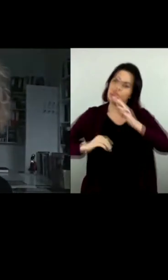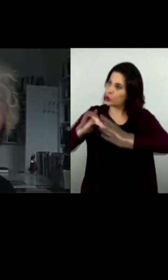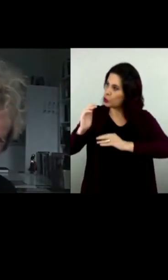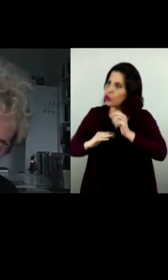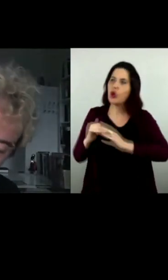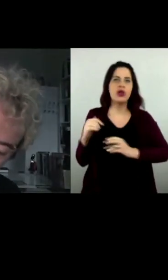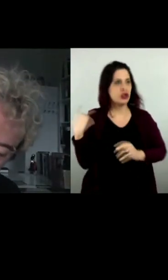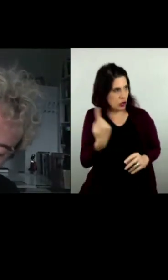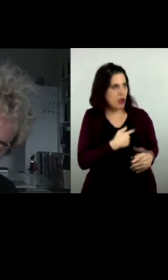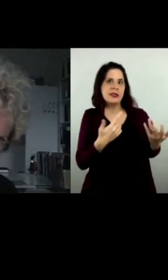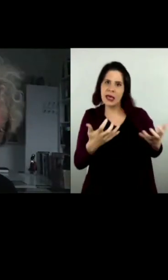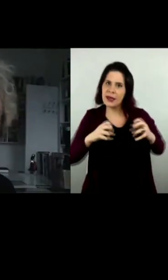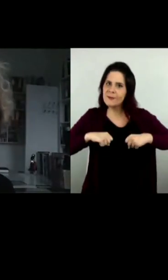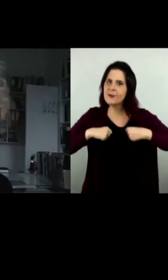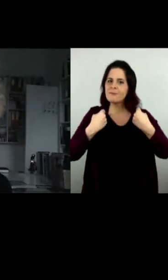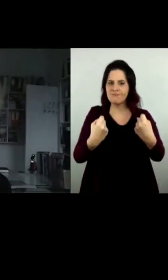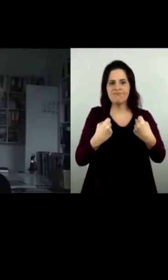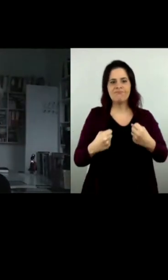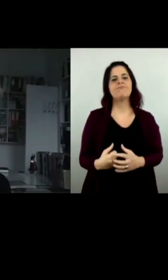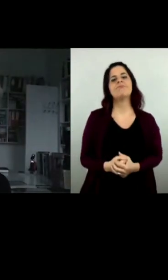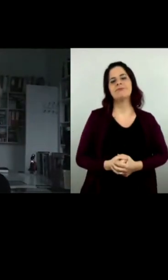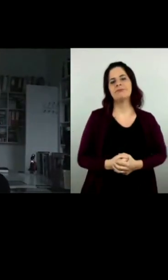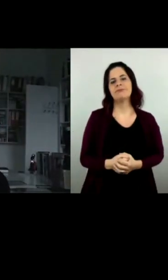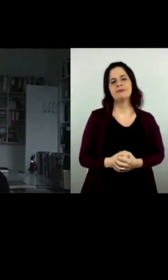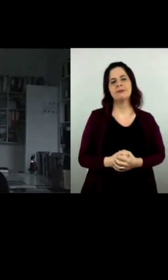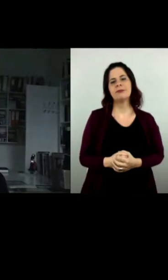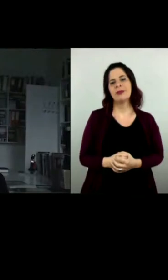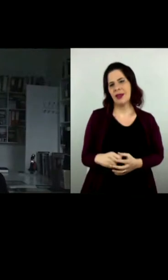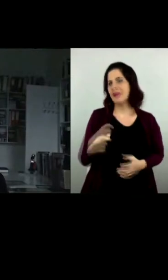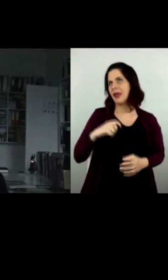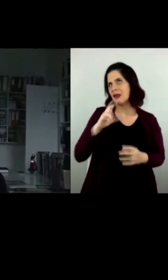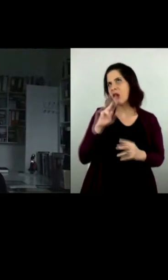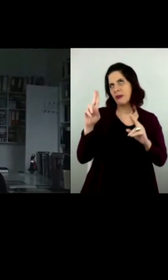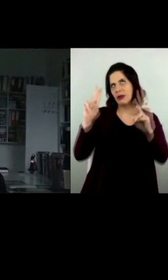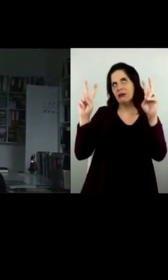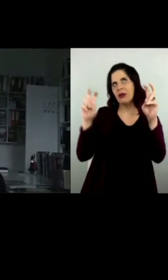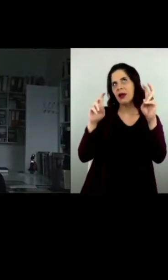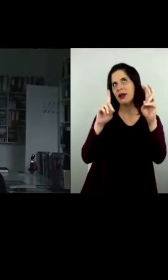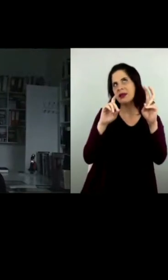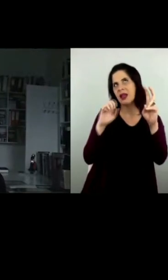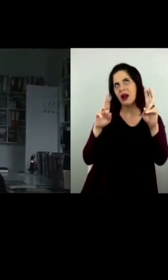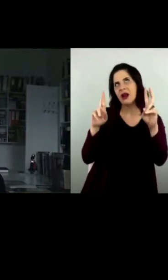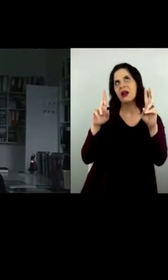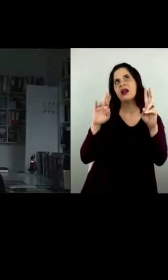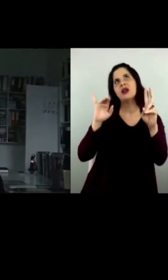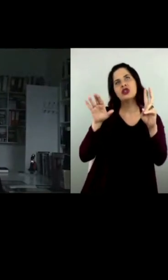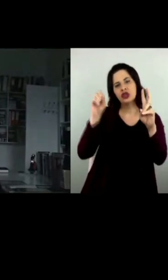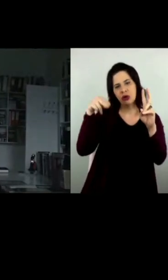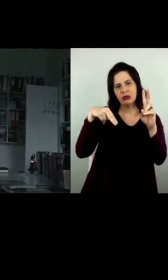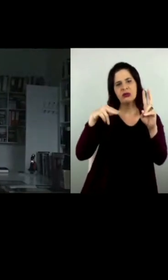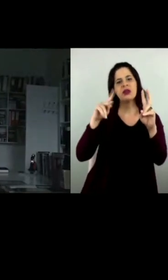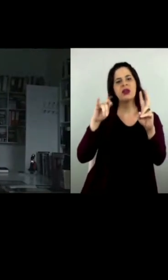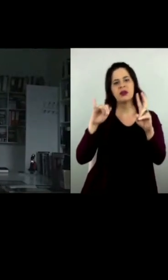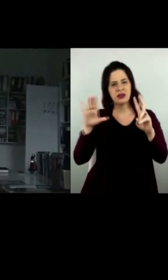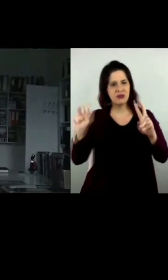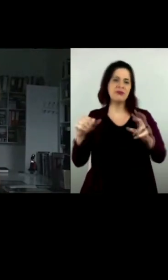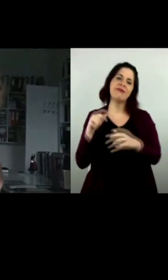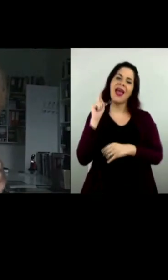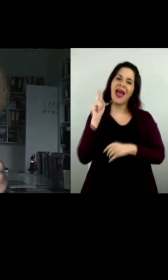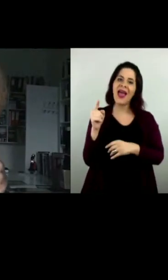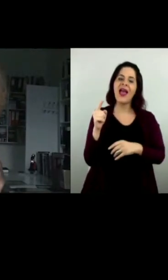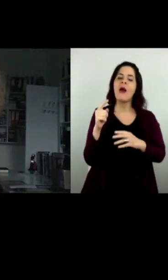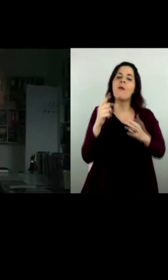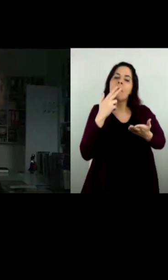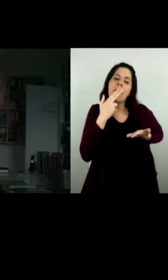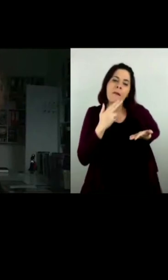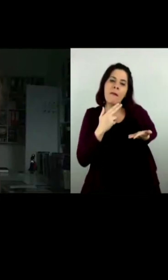as you say, it's called Dear John Grierson, and it's a letter to this